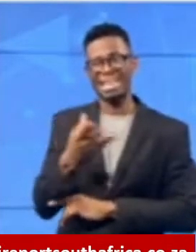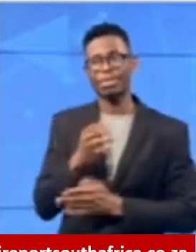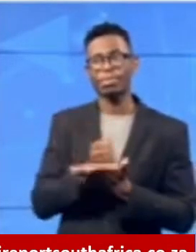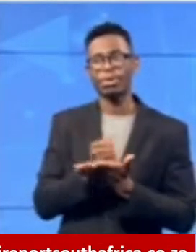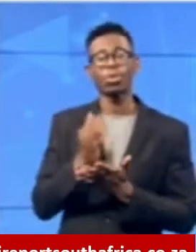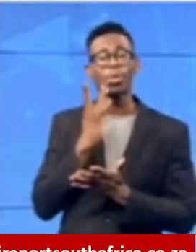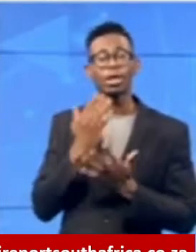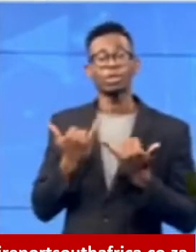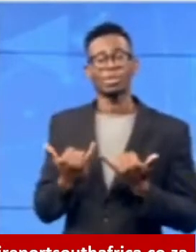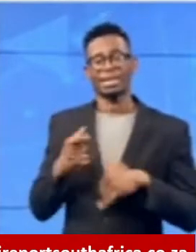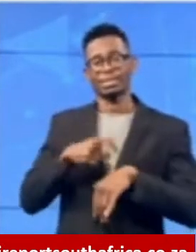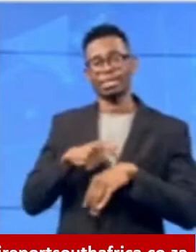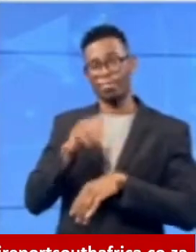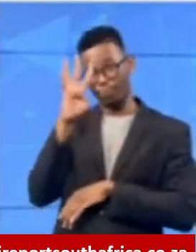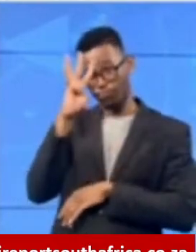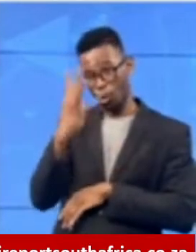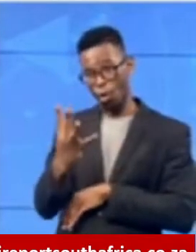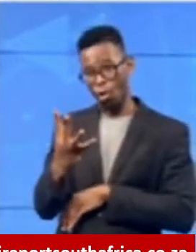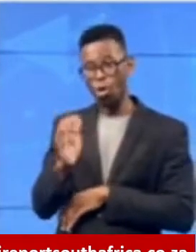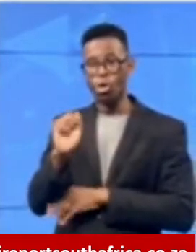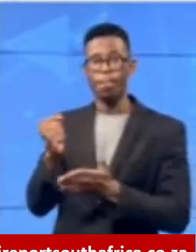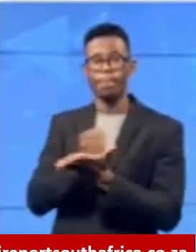o'clock. And for